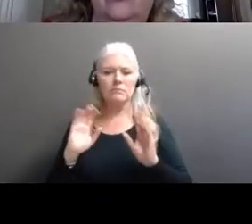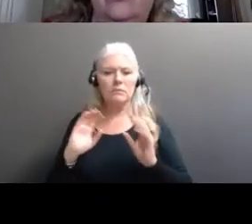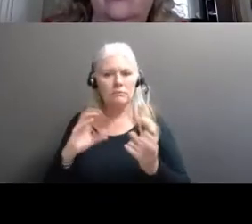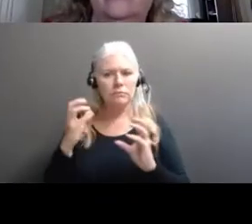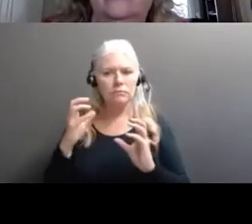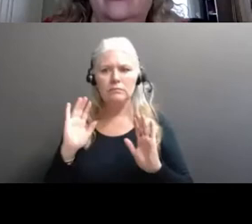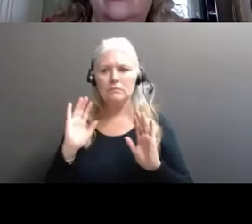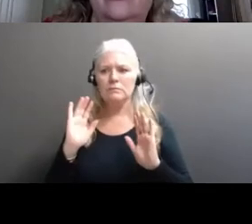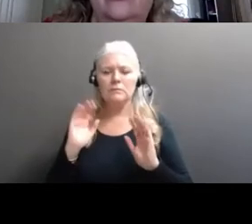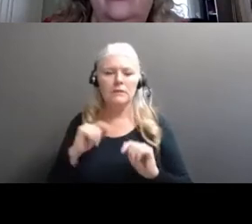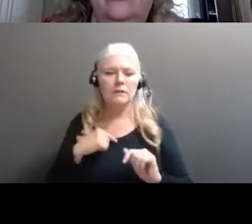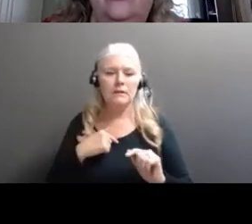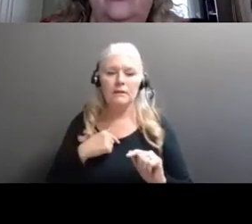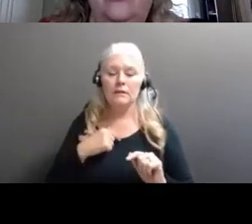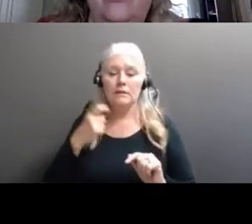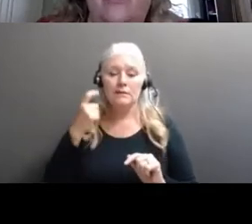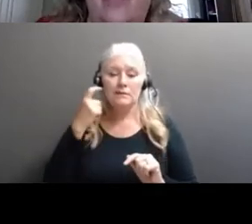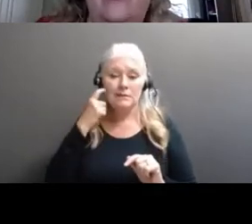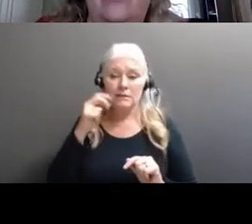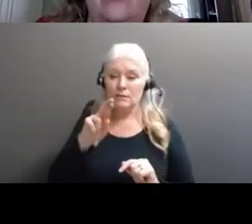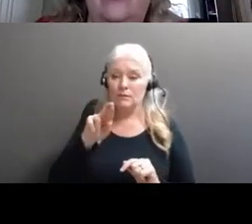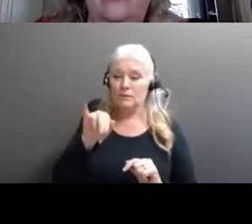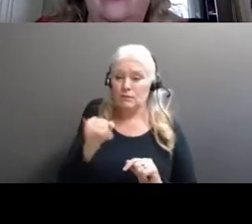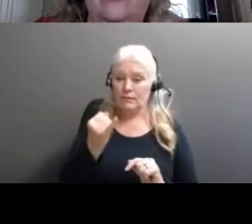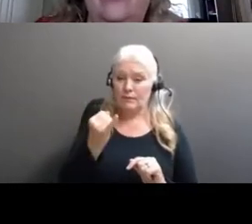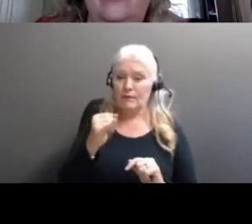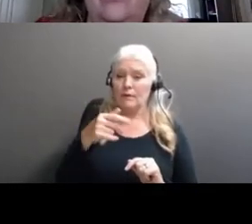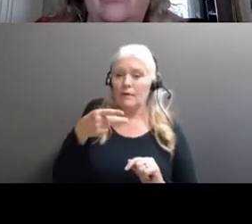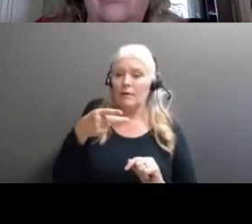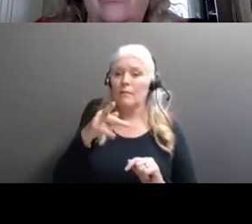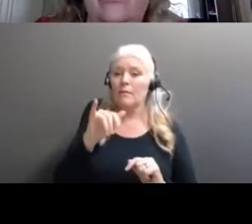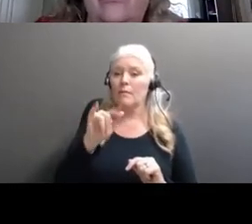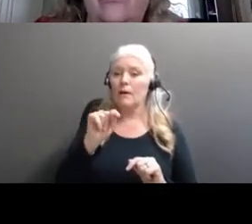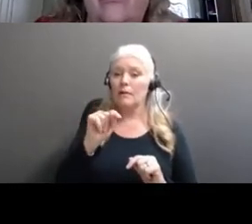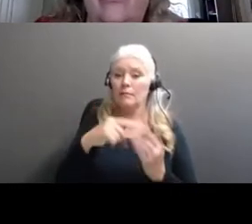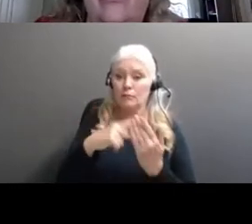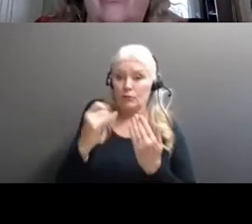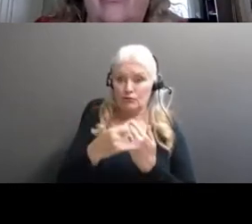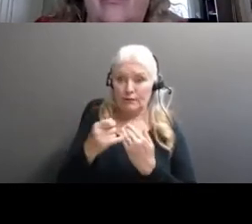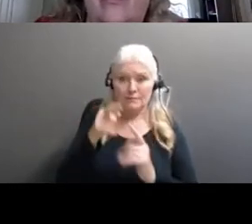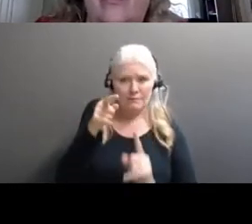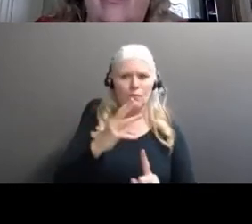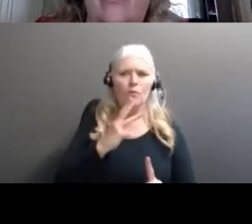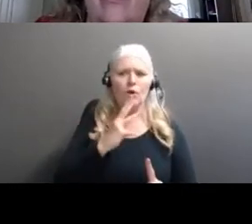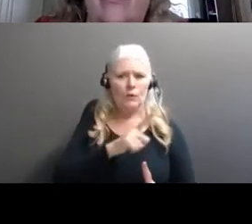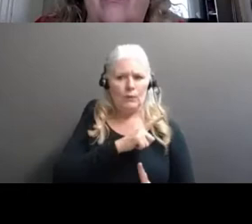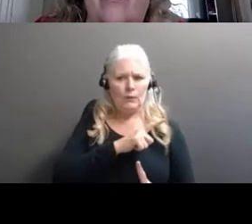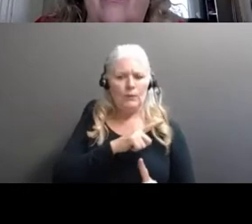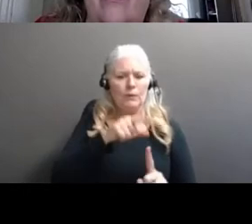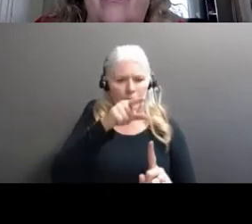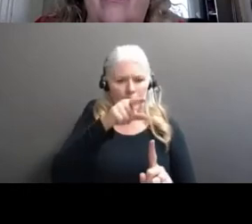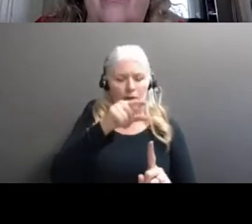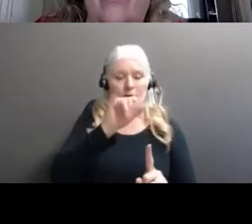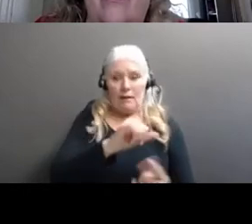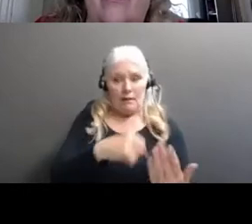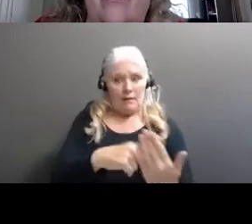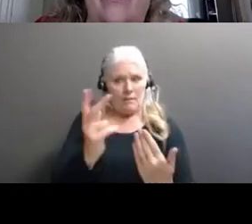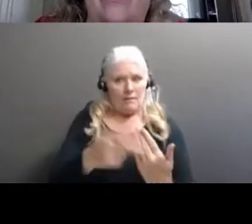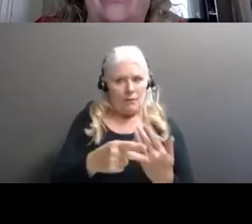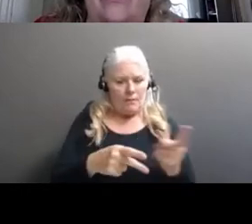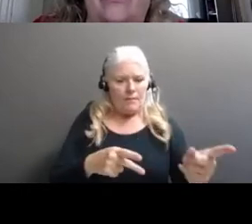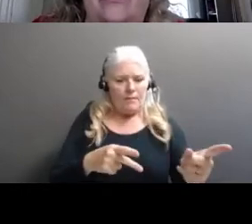process that I mentioned, the mm-hmm. pilot project that was developed in Waterloo, in that particular case, it was a program that was developed after there